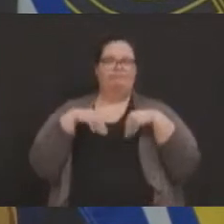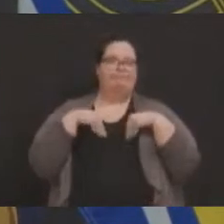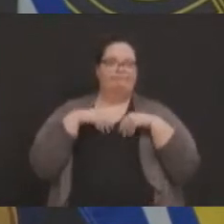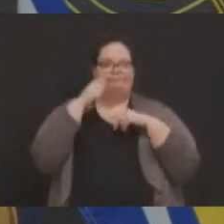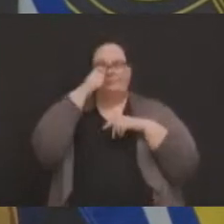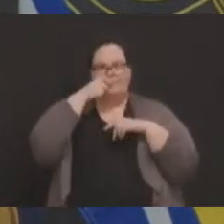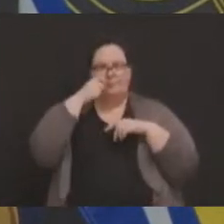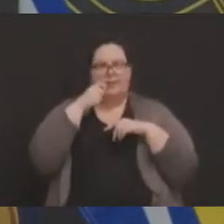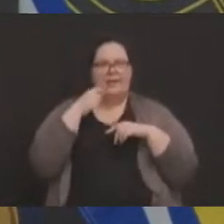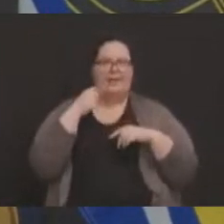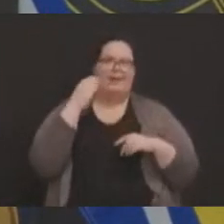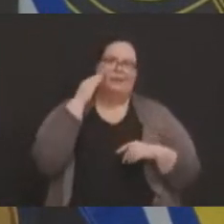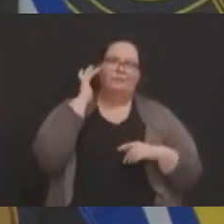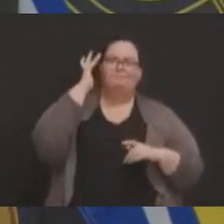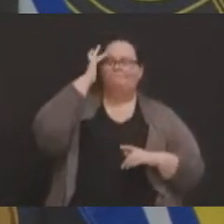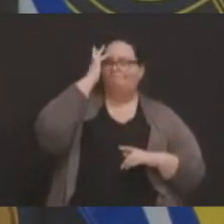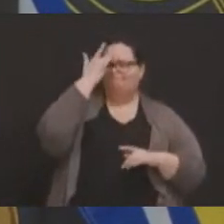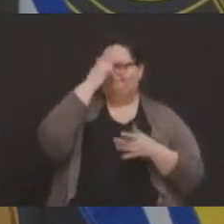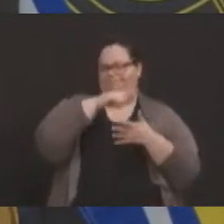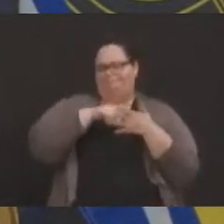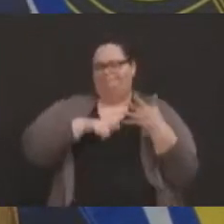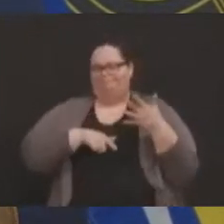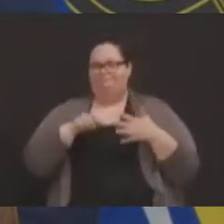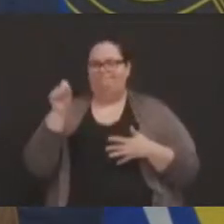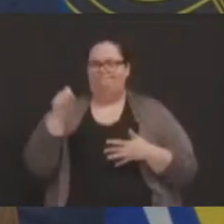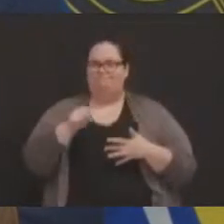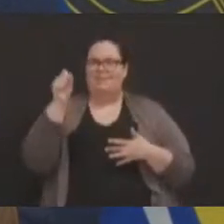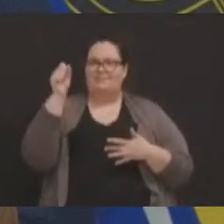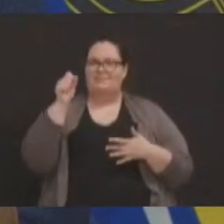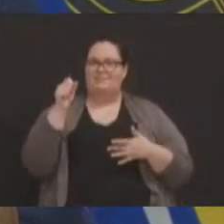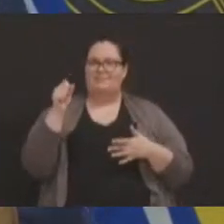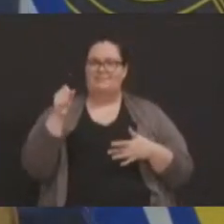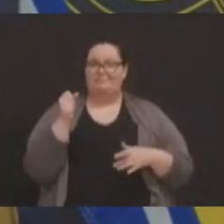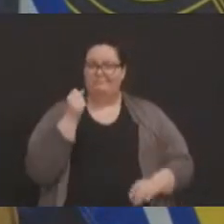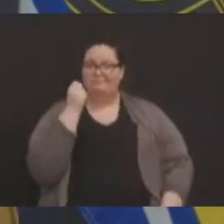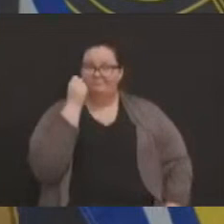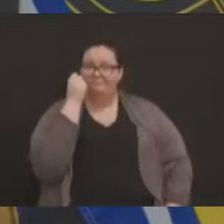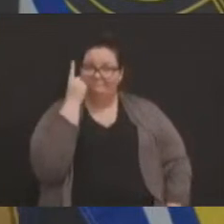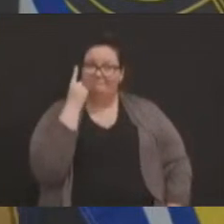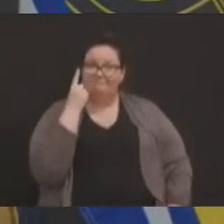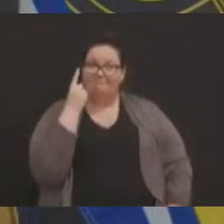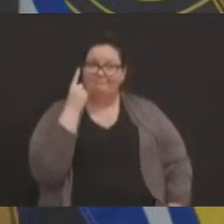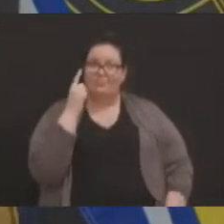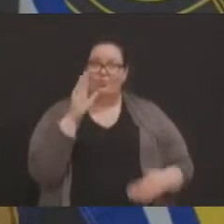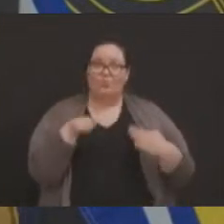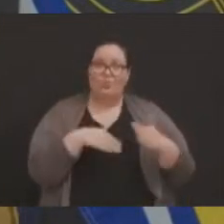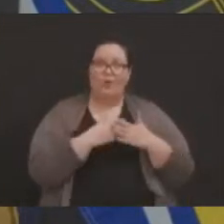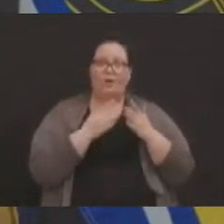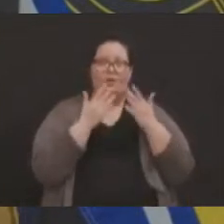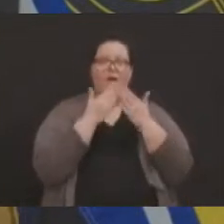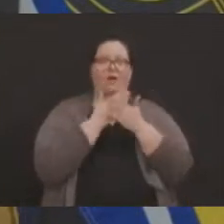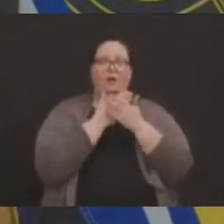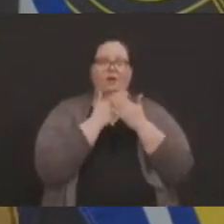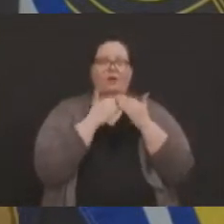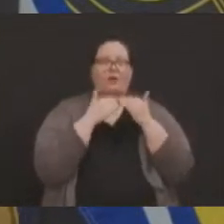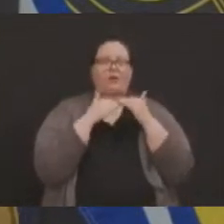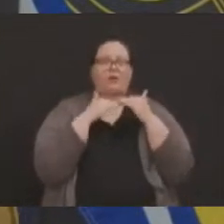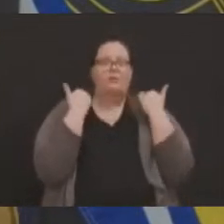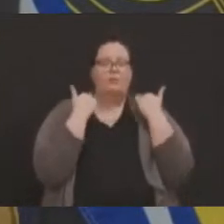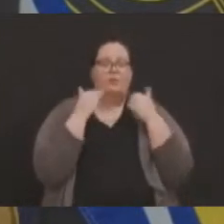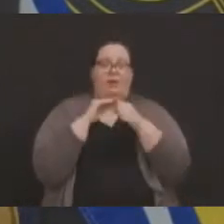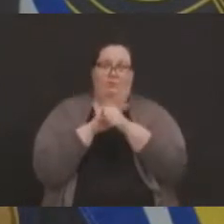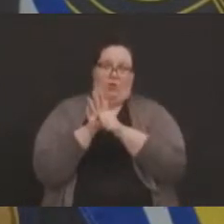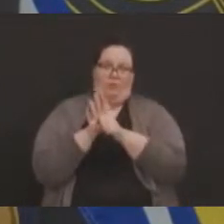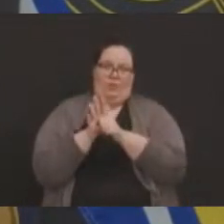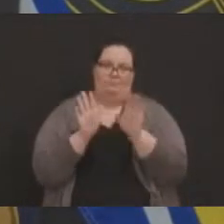virus. But know that by complying with public health directions and observing these measures, you are making a difference, and